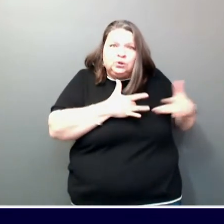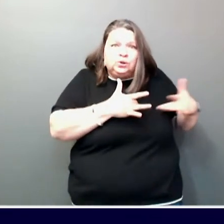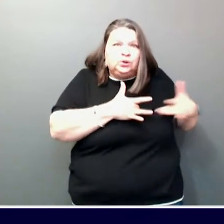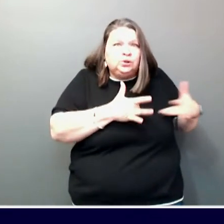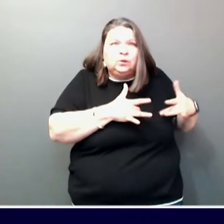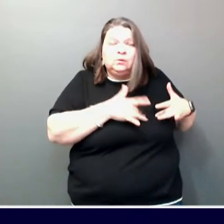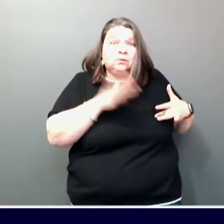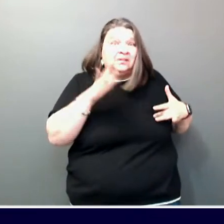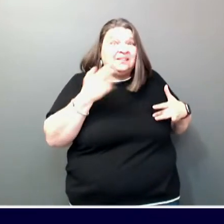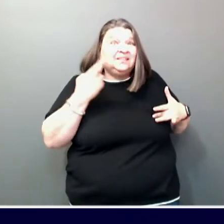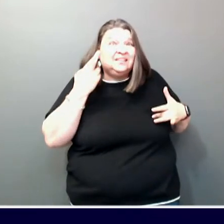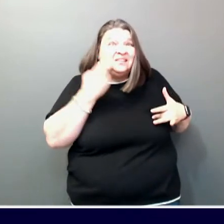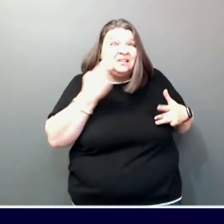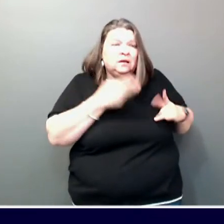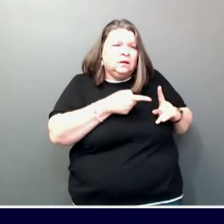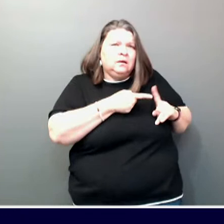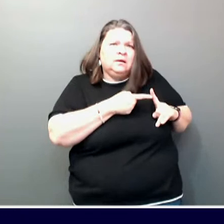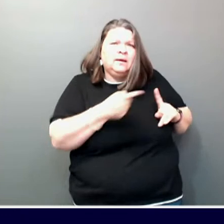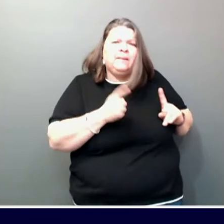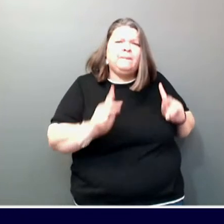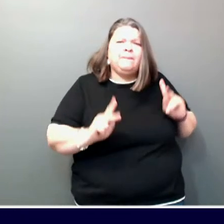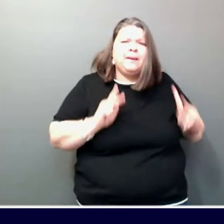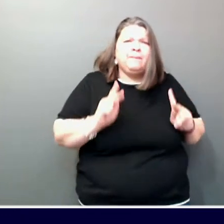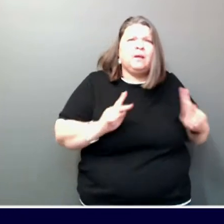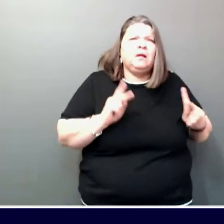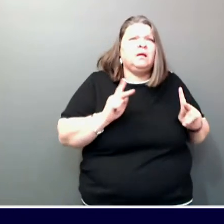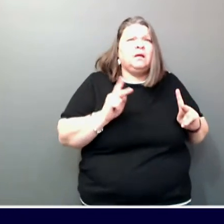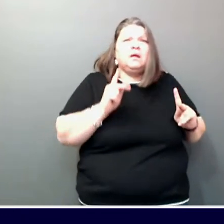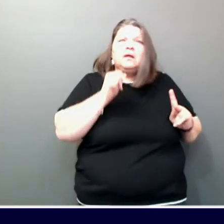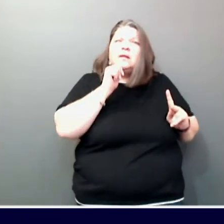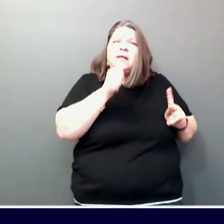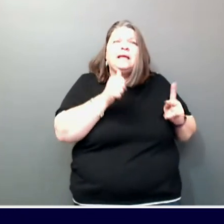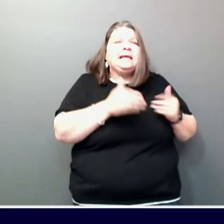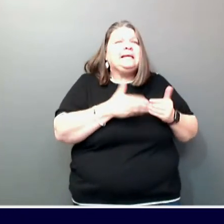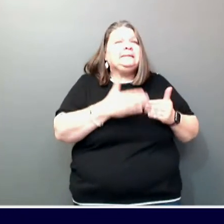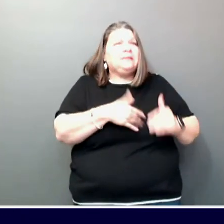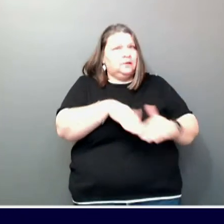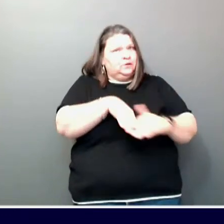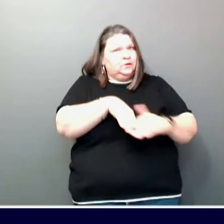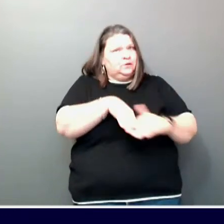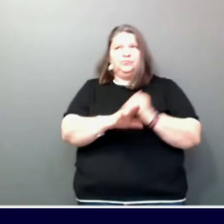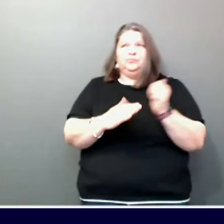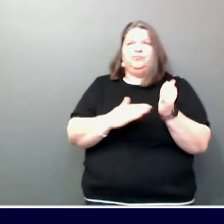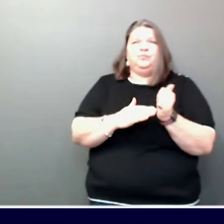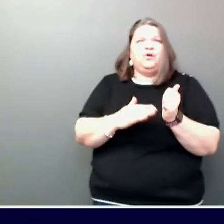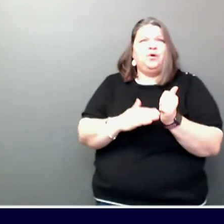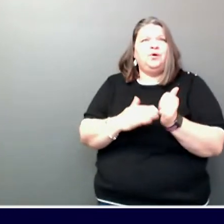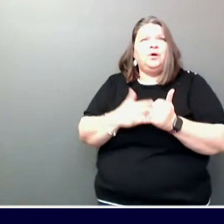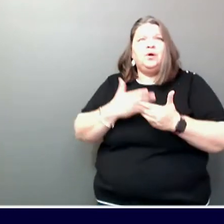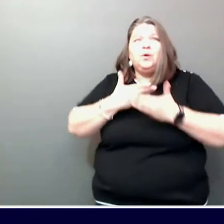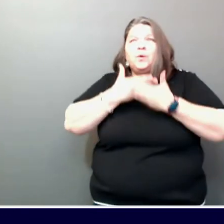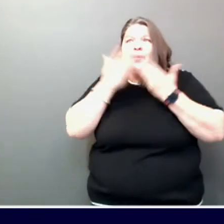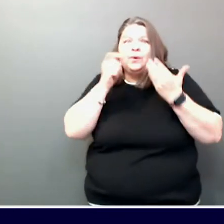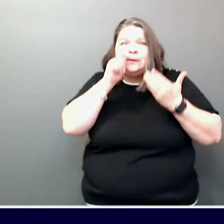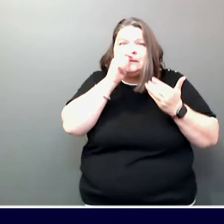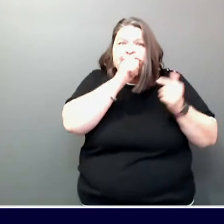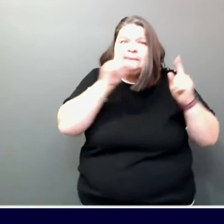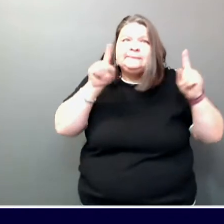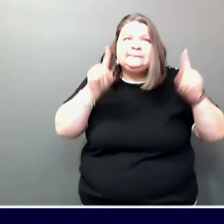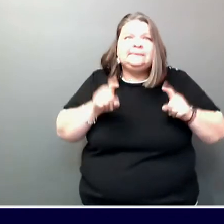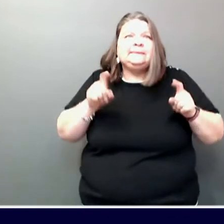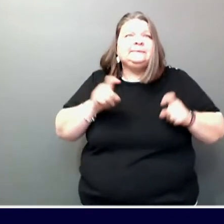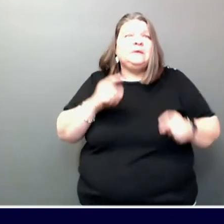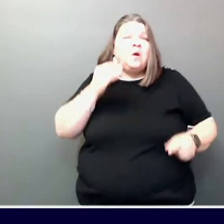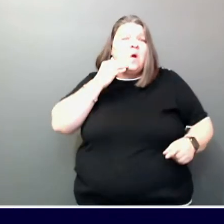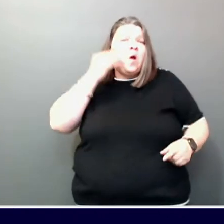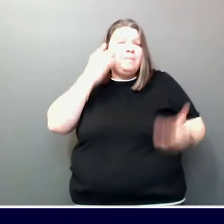lacked easy access to healthcare and thus couldn't get tested. They may not have had a regular primary care physician who was able to